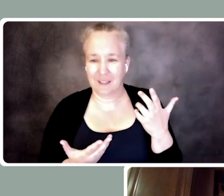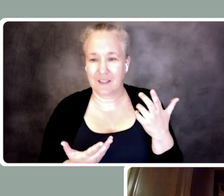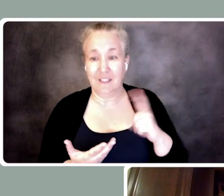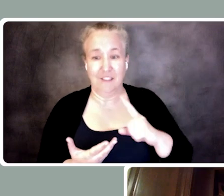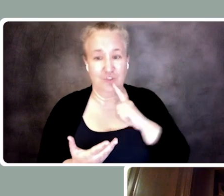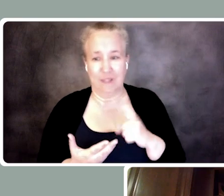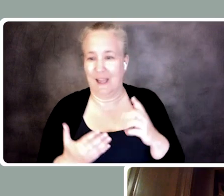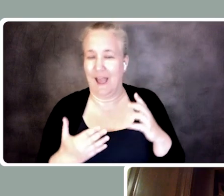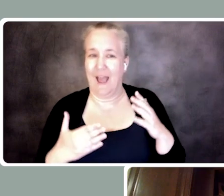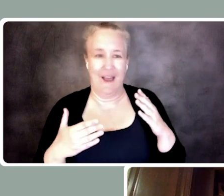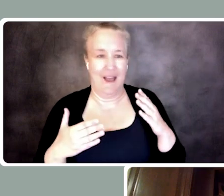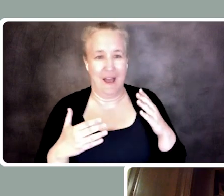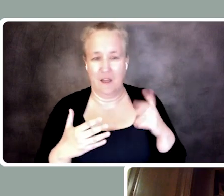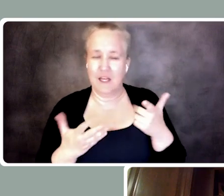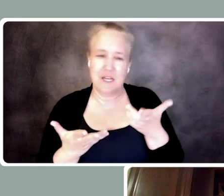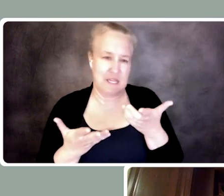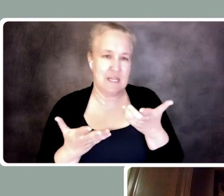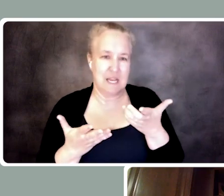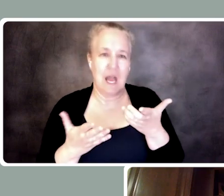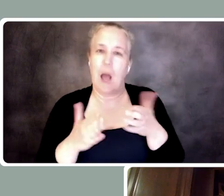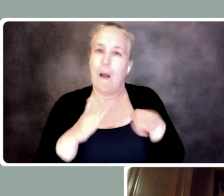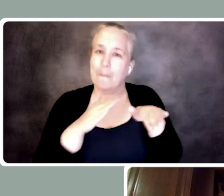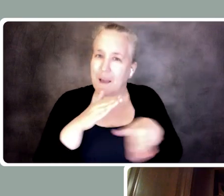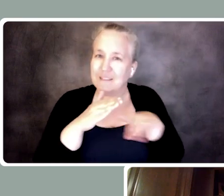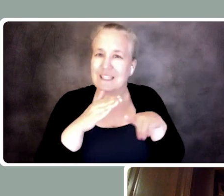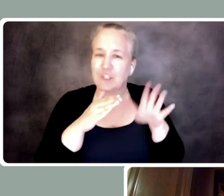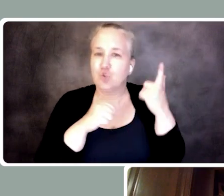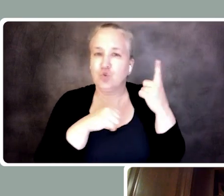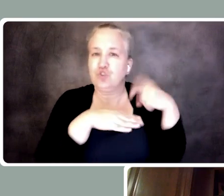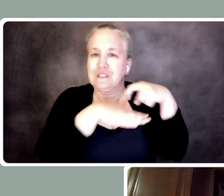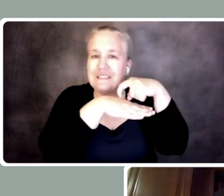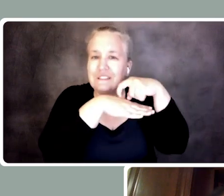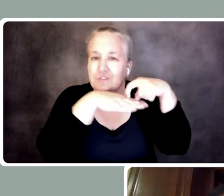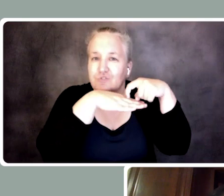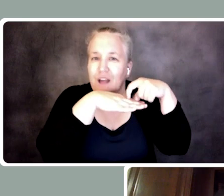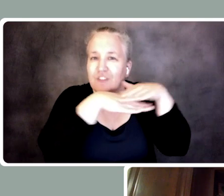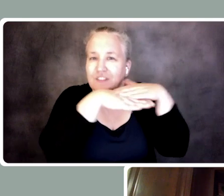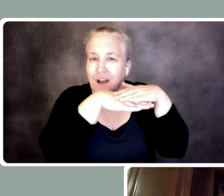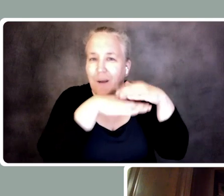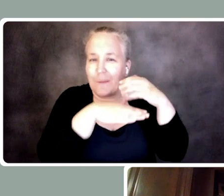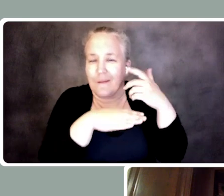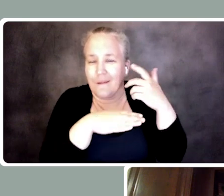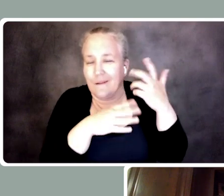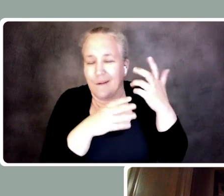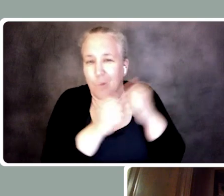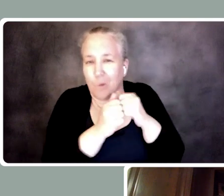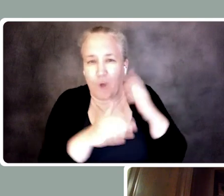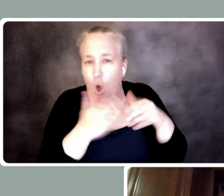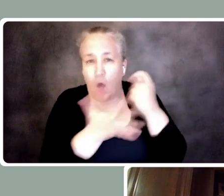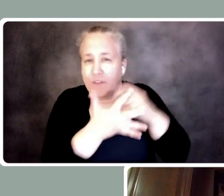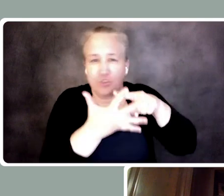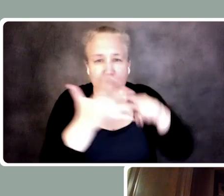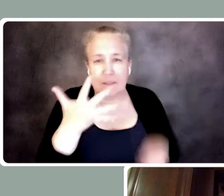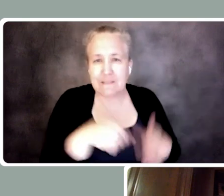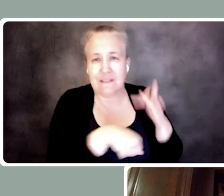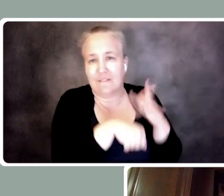not been, she's basically scratched the tip of the iceberg. That's kind of the term I would use, with all the treatments that are available